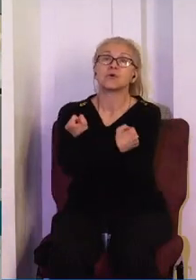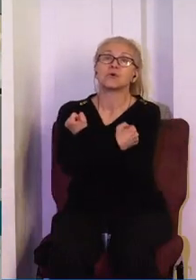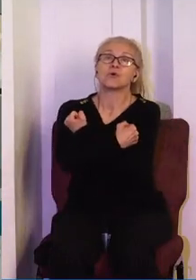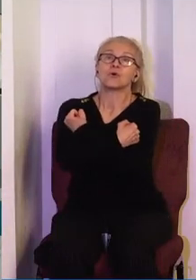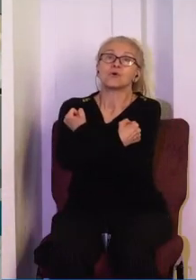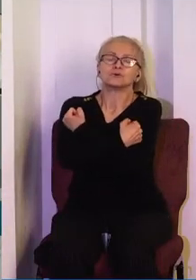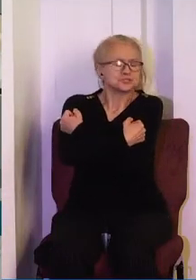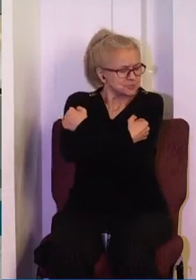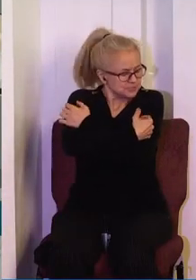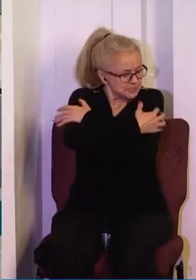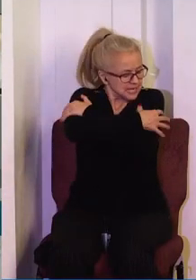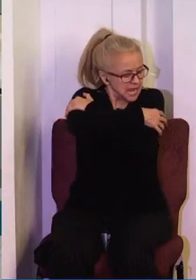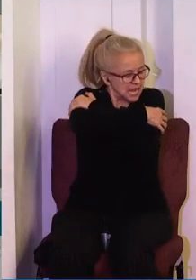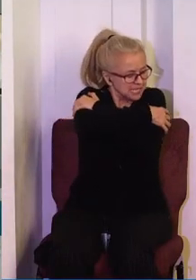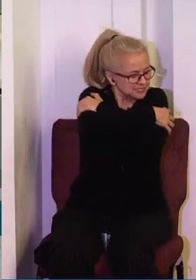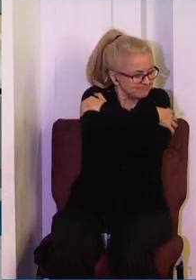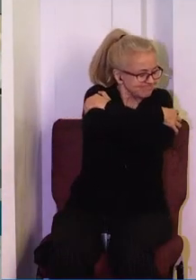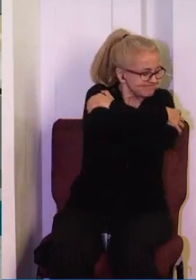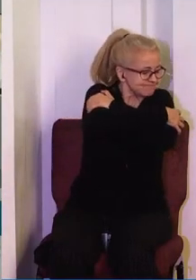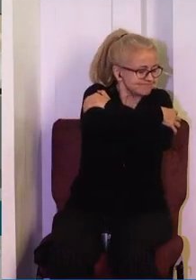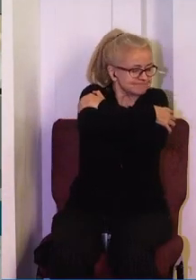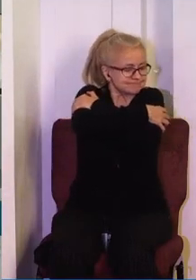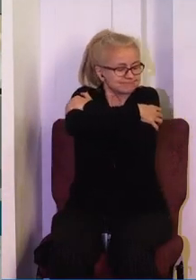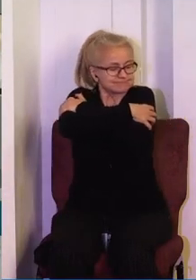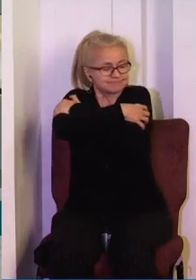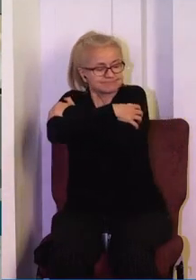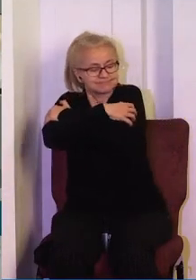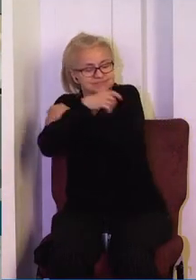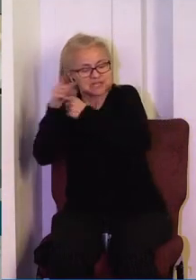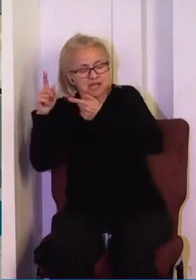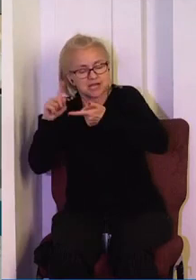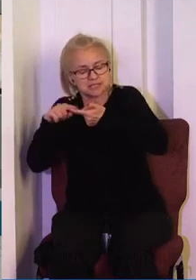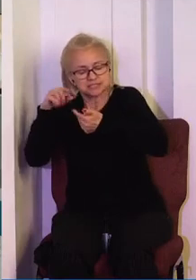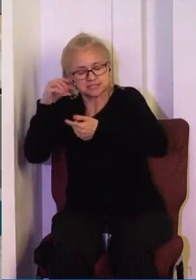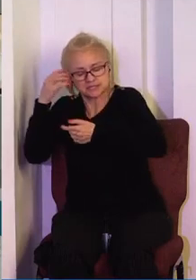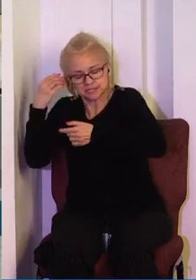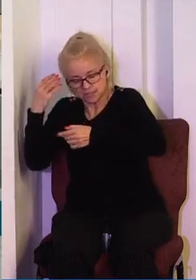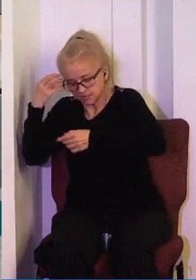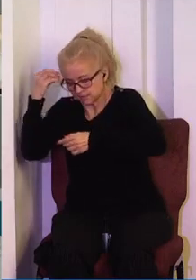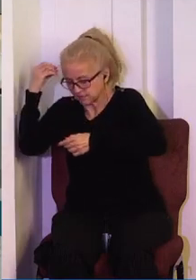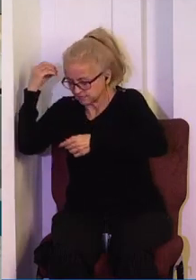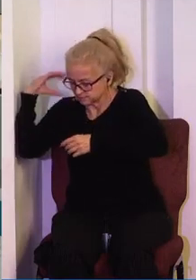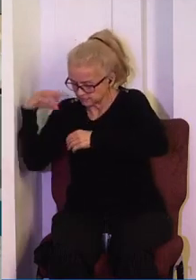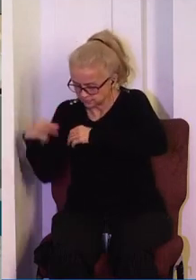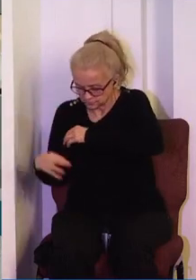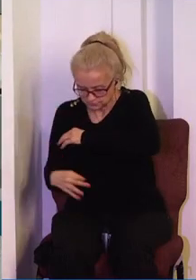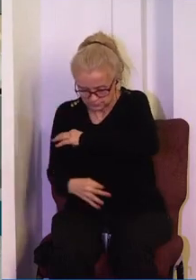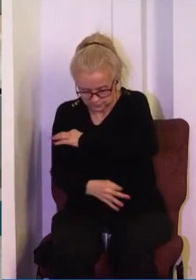Till the morning light.